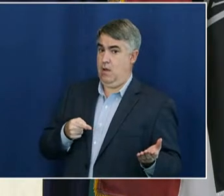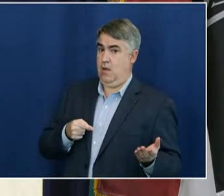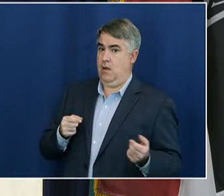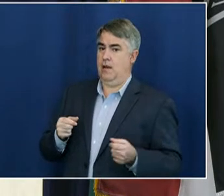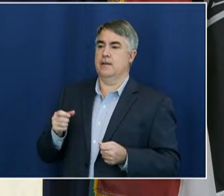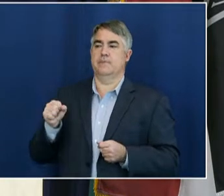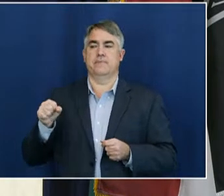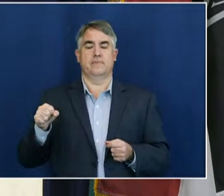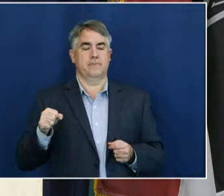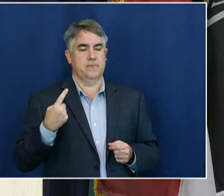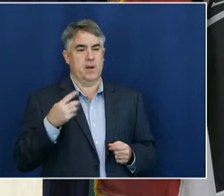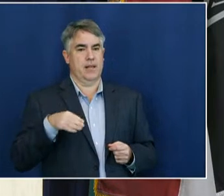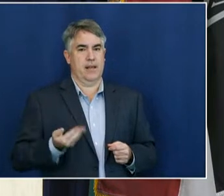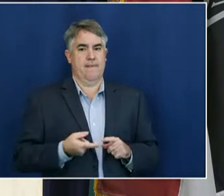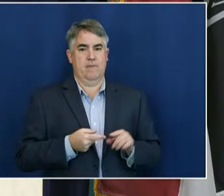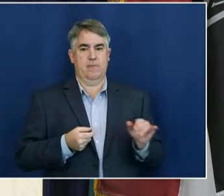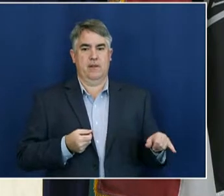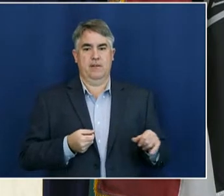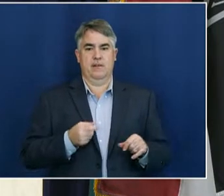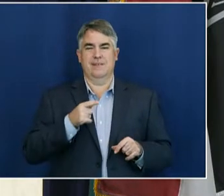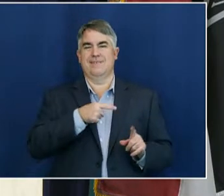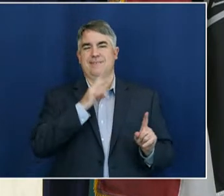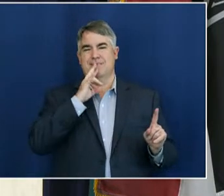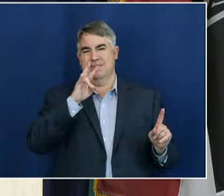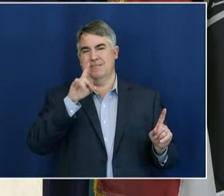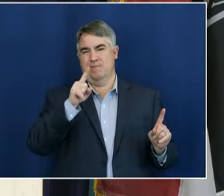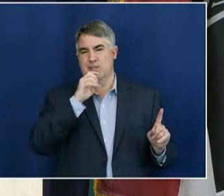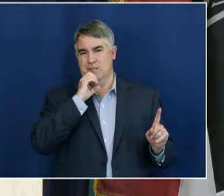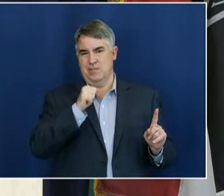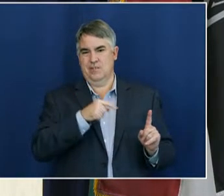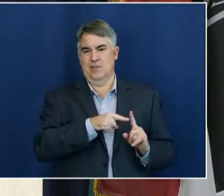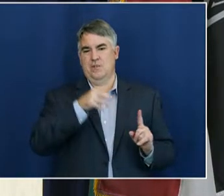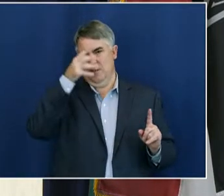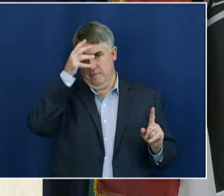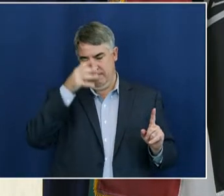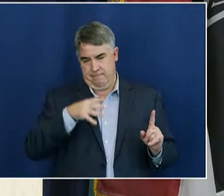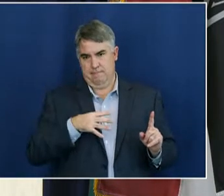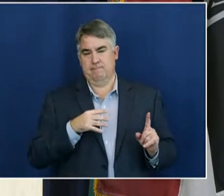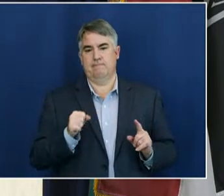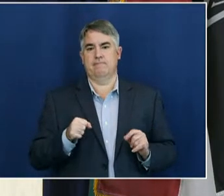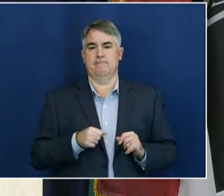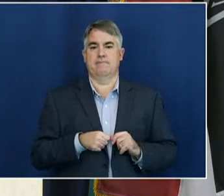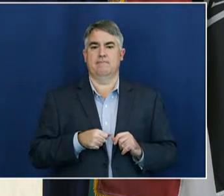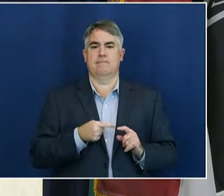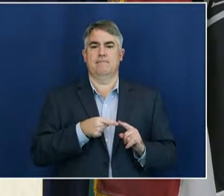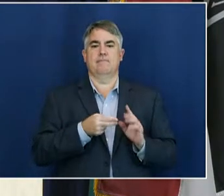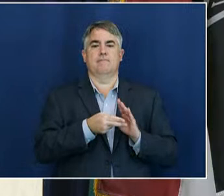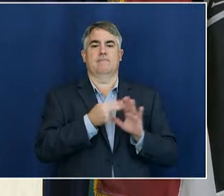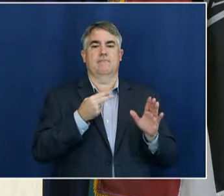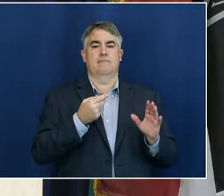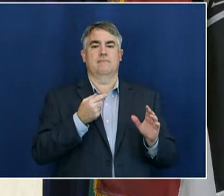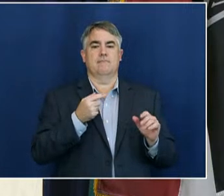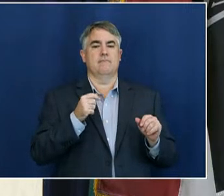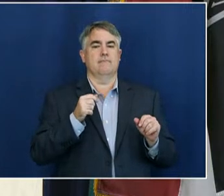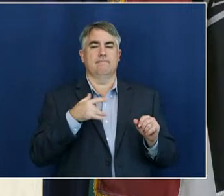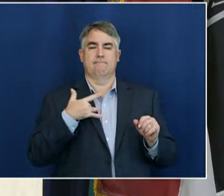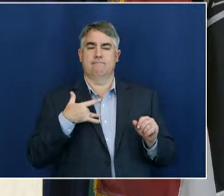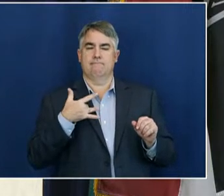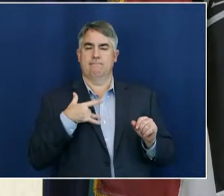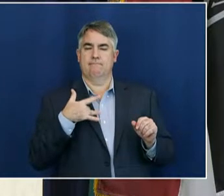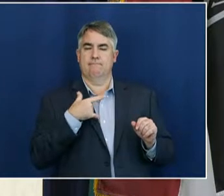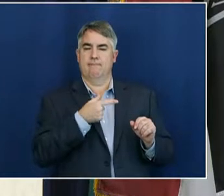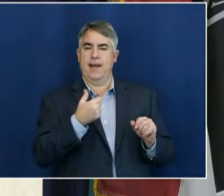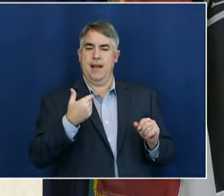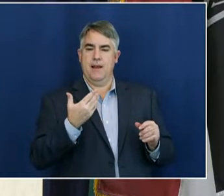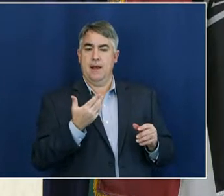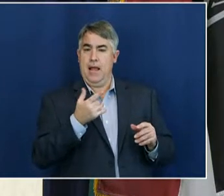a 71-year-old male, who was actually a probable case. This is a household contact of a confirmed